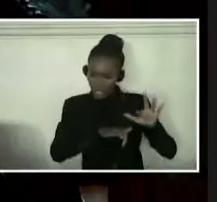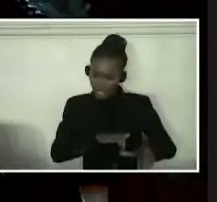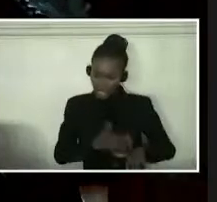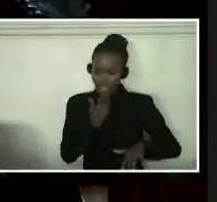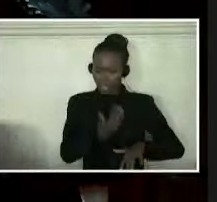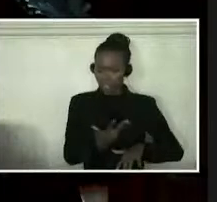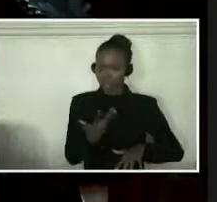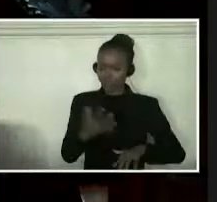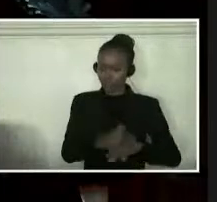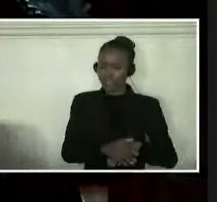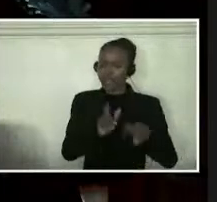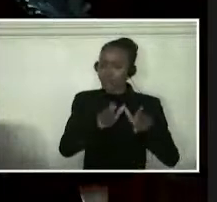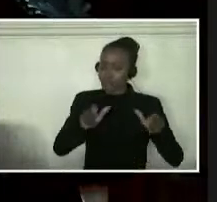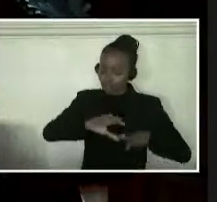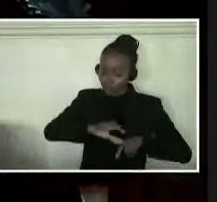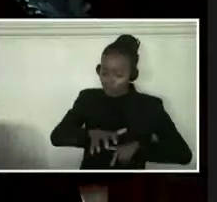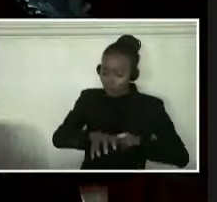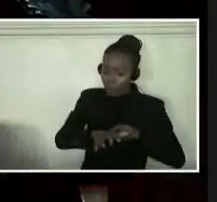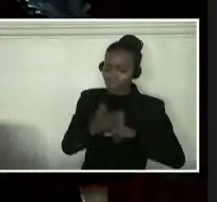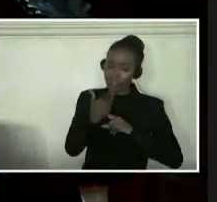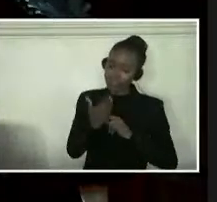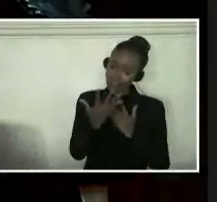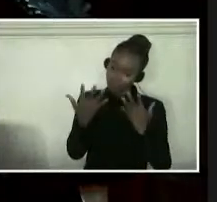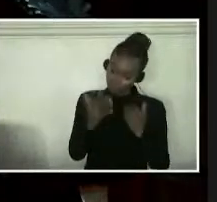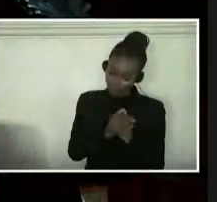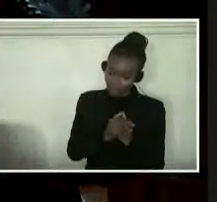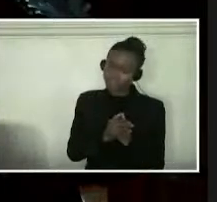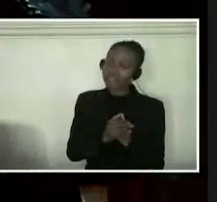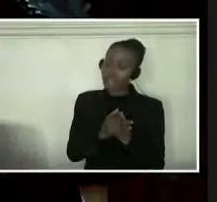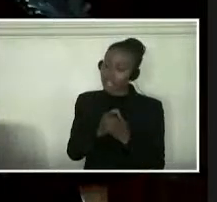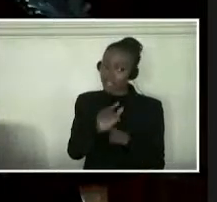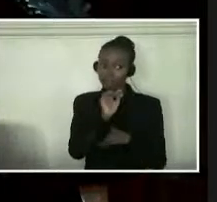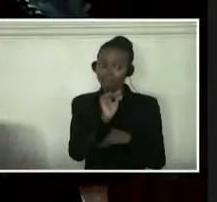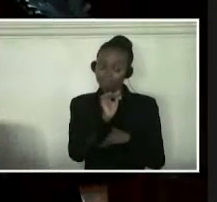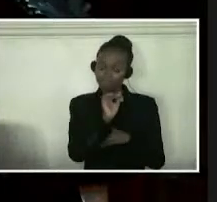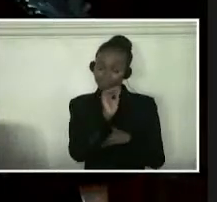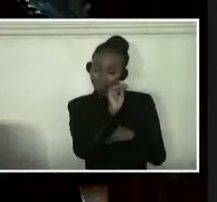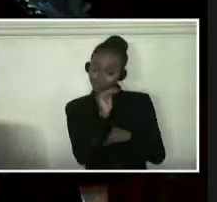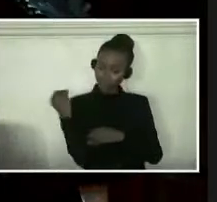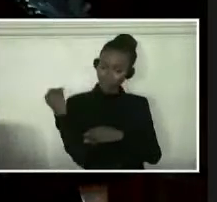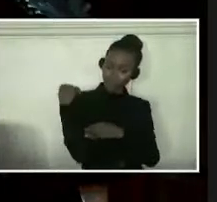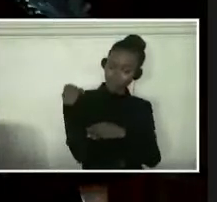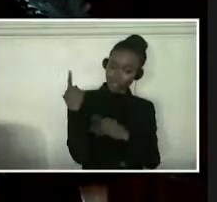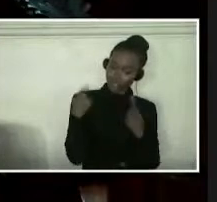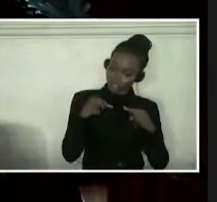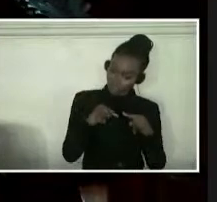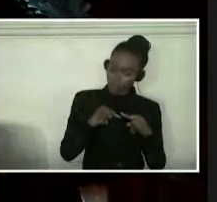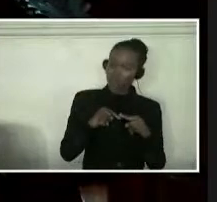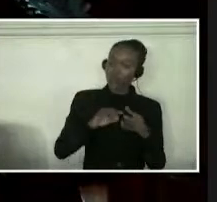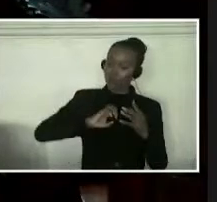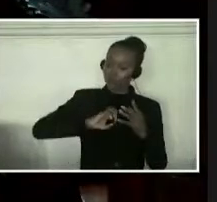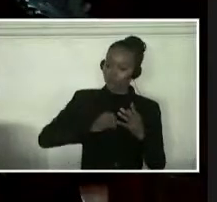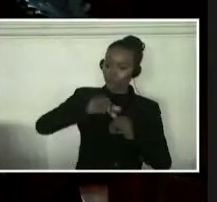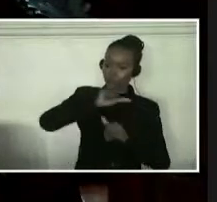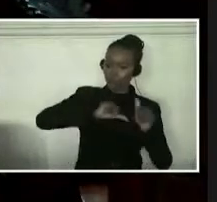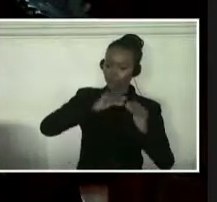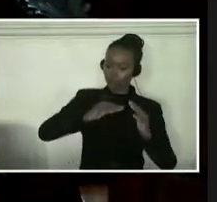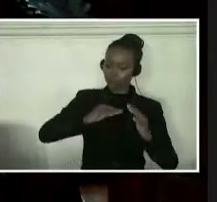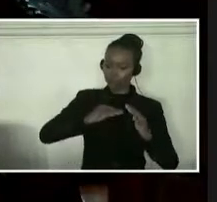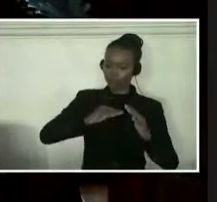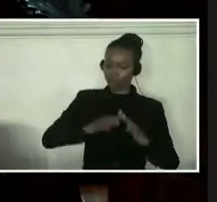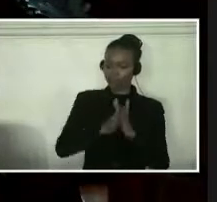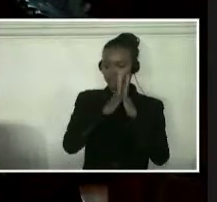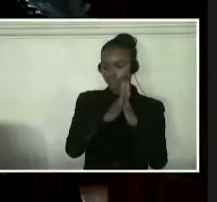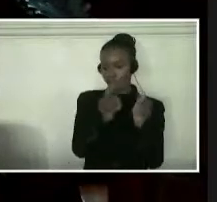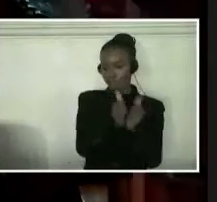this province in advance for heeding our call to form a social partnership between themselves and us thank you in advance for taking better care of